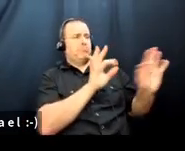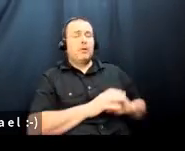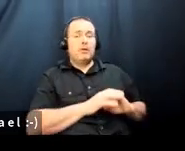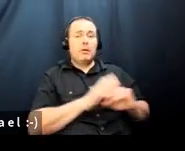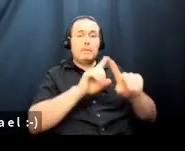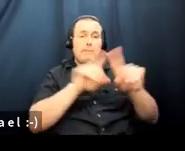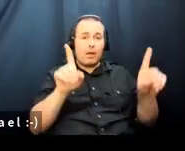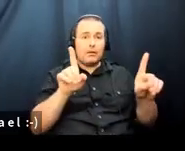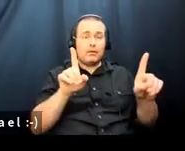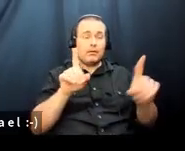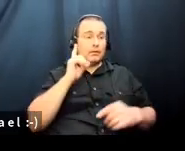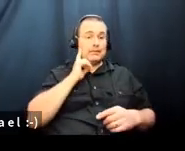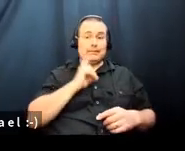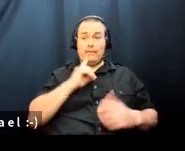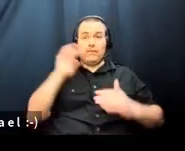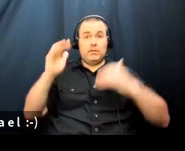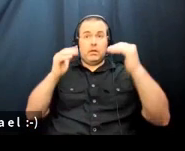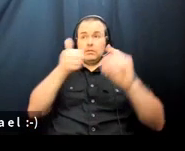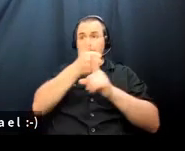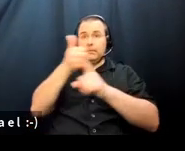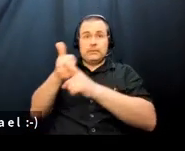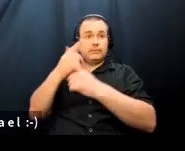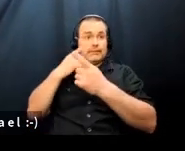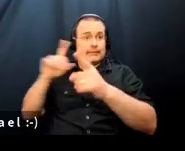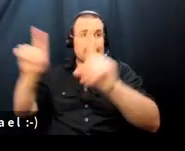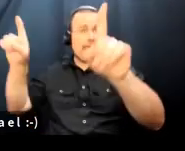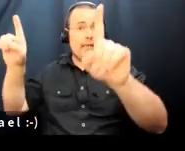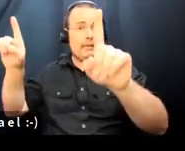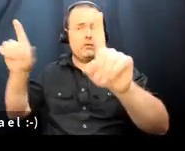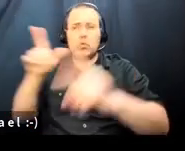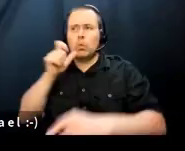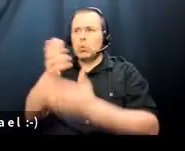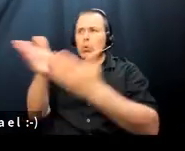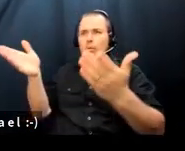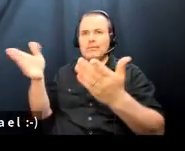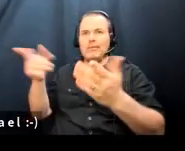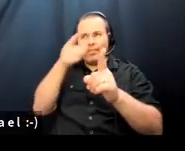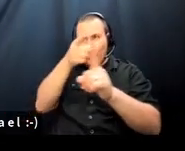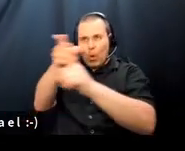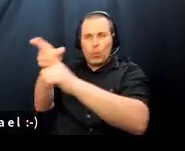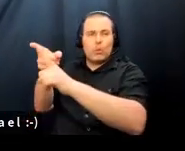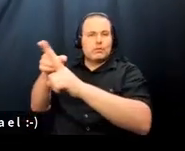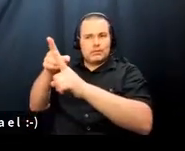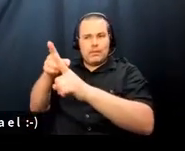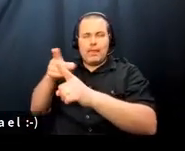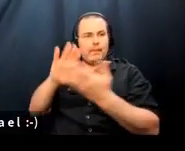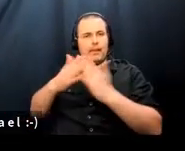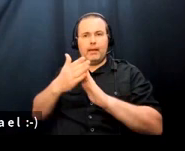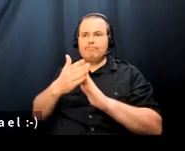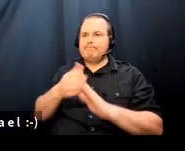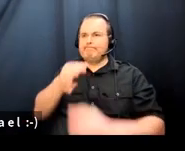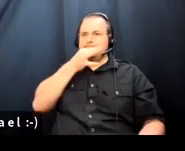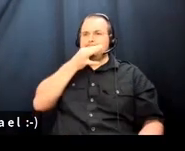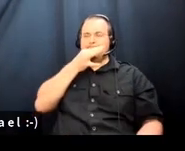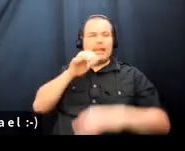deaf adults who succeed are those who master English. They can read it, they